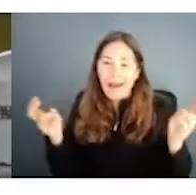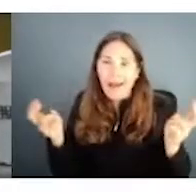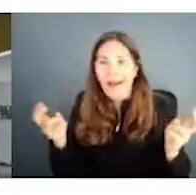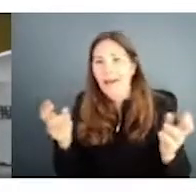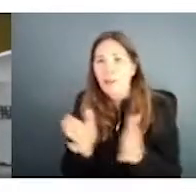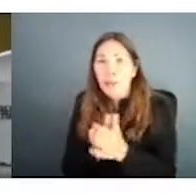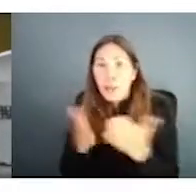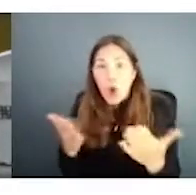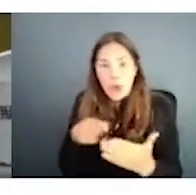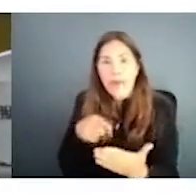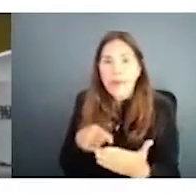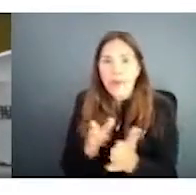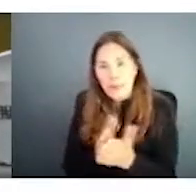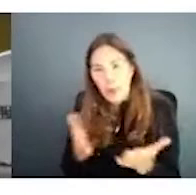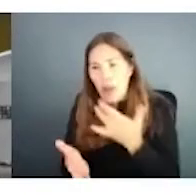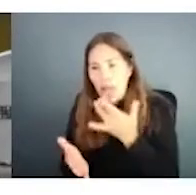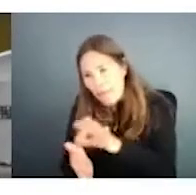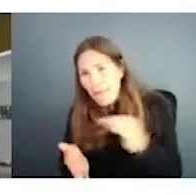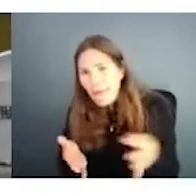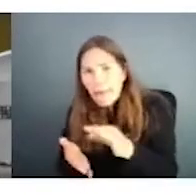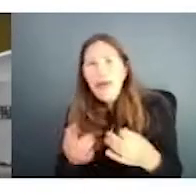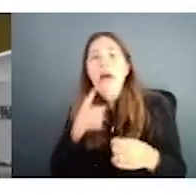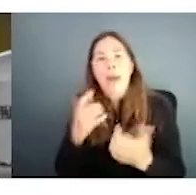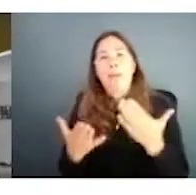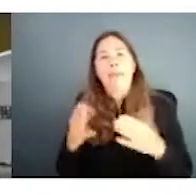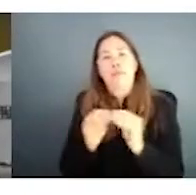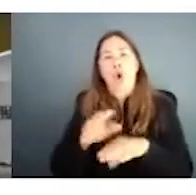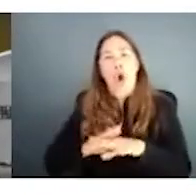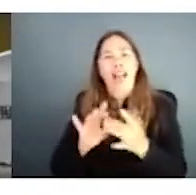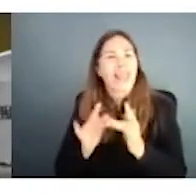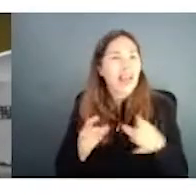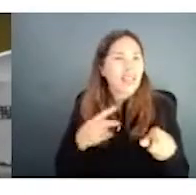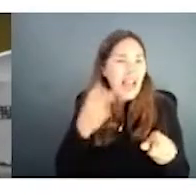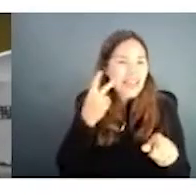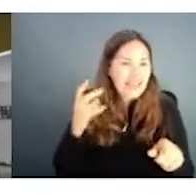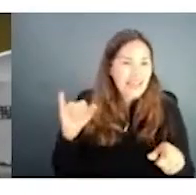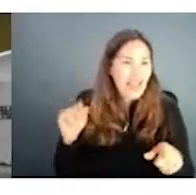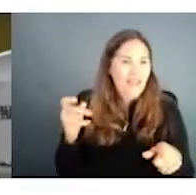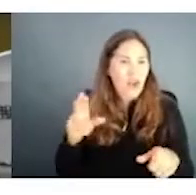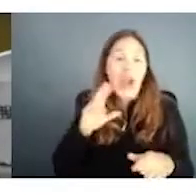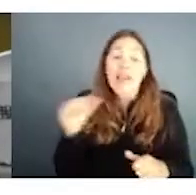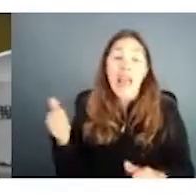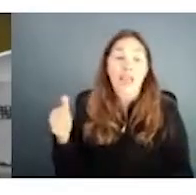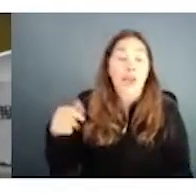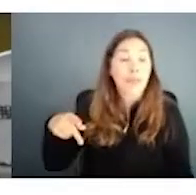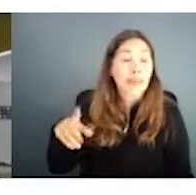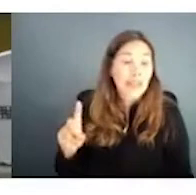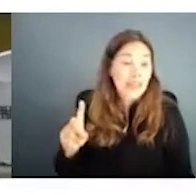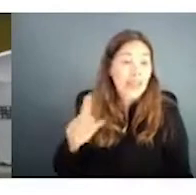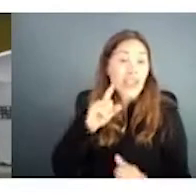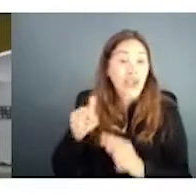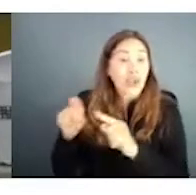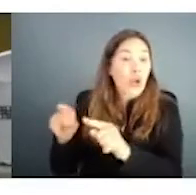more online based. I see Jennifer up there says another PD option, Ed2Go classes through your local